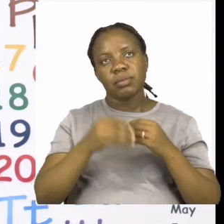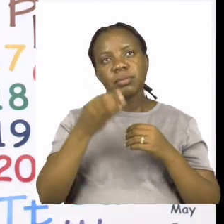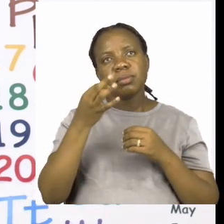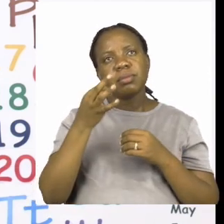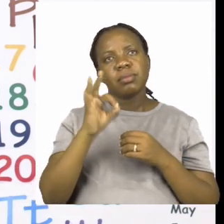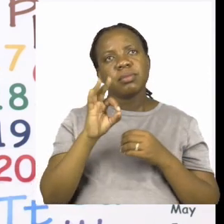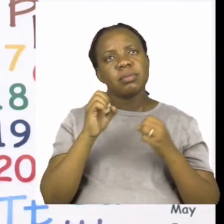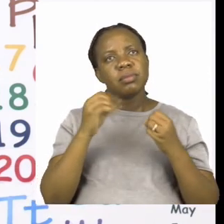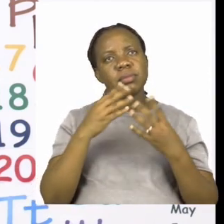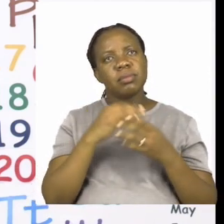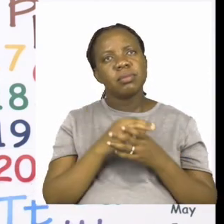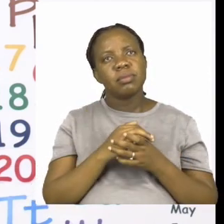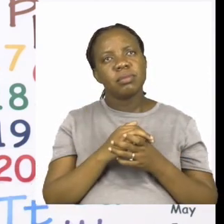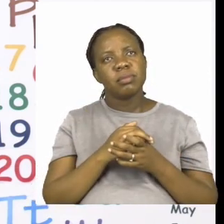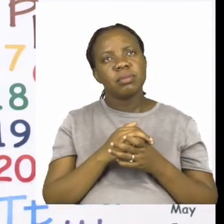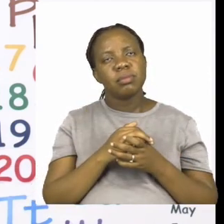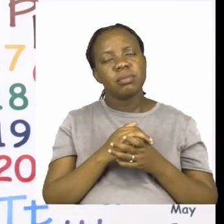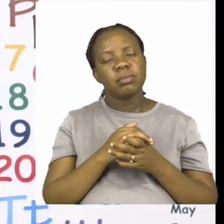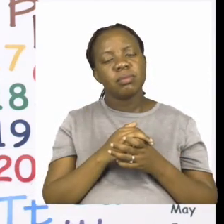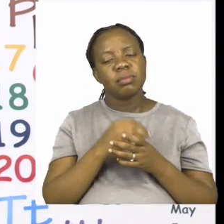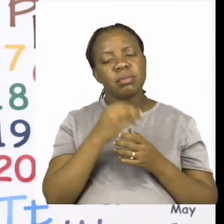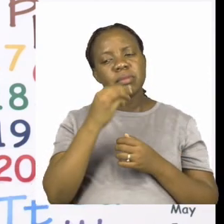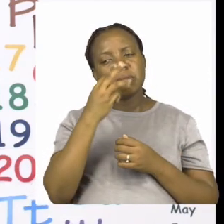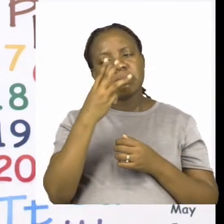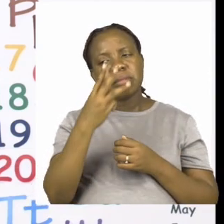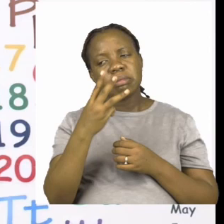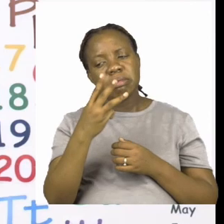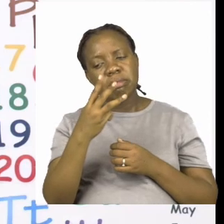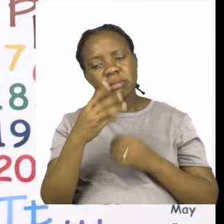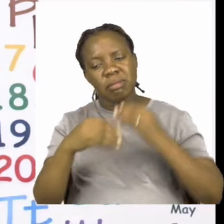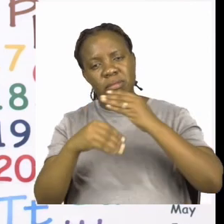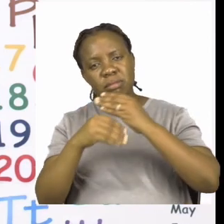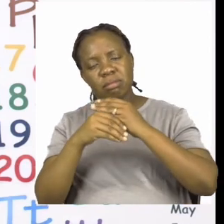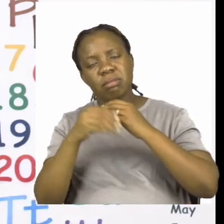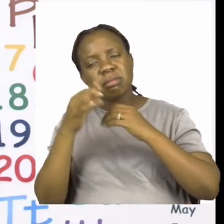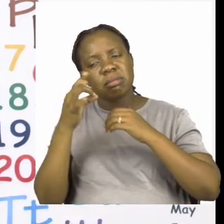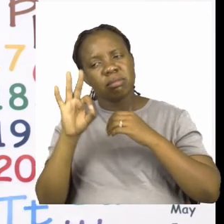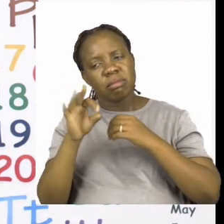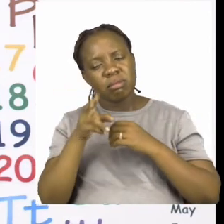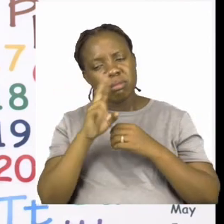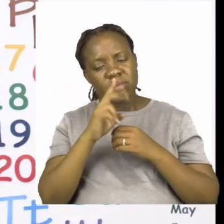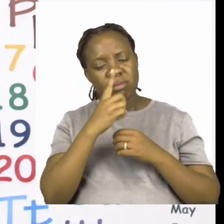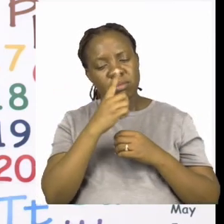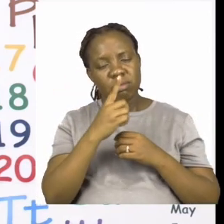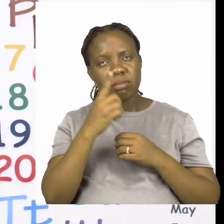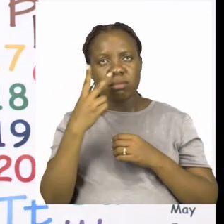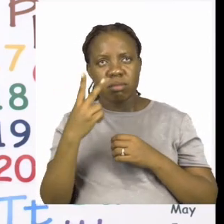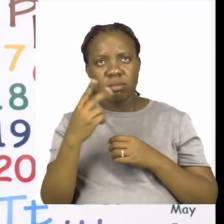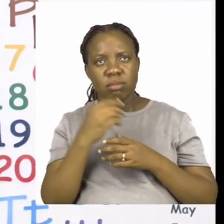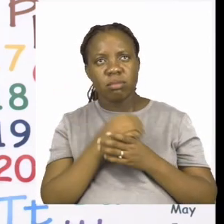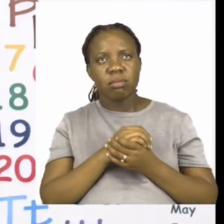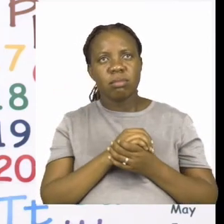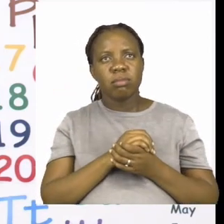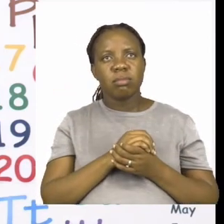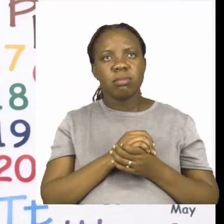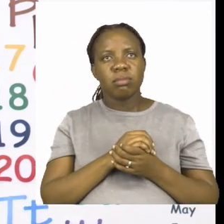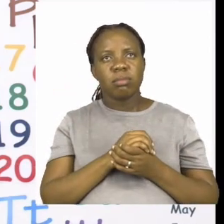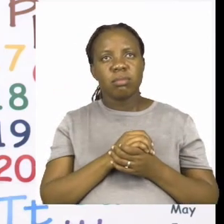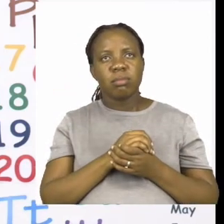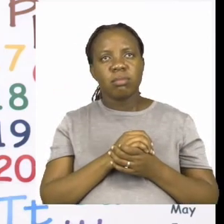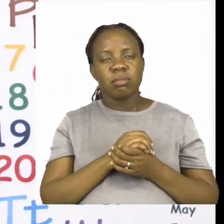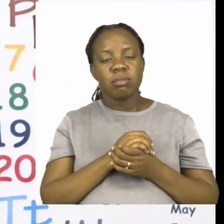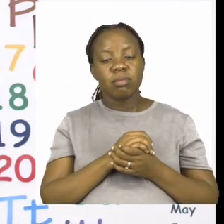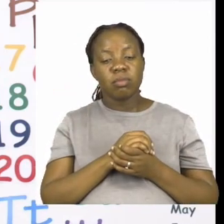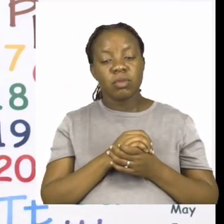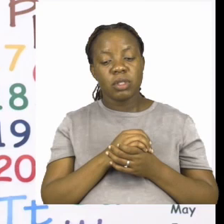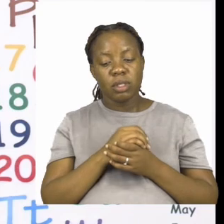when we add 3 and 9, we get 12. So we write the 2 under the